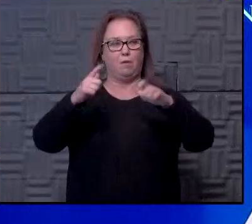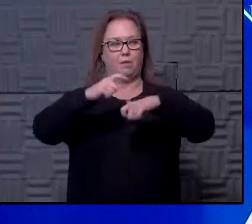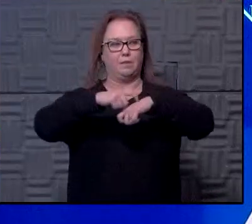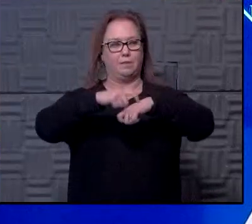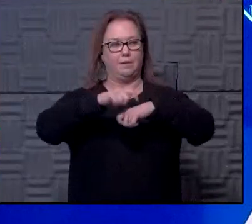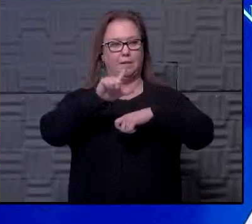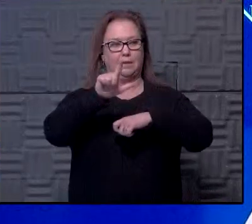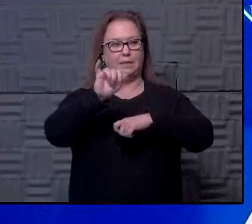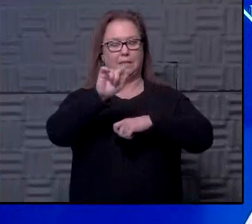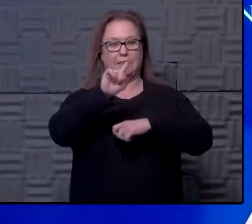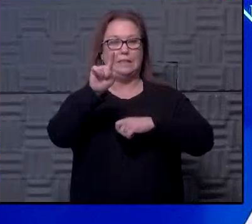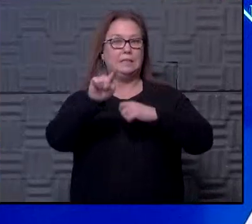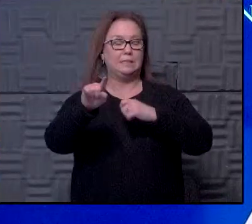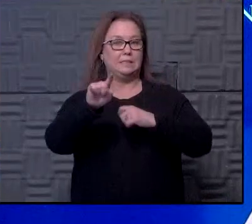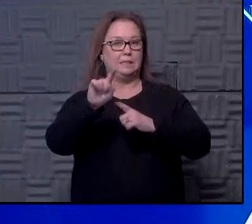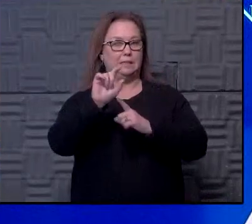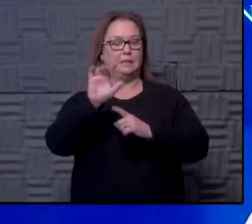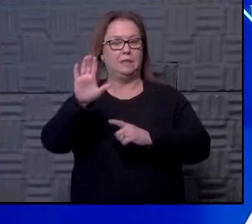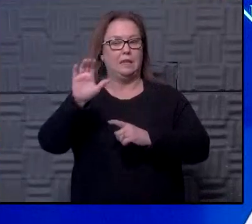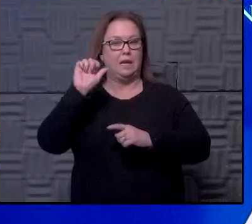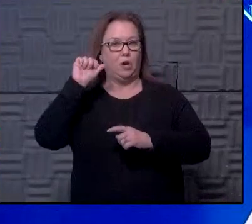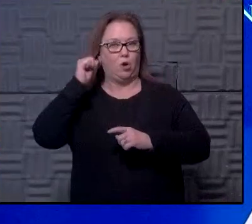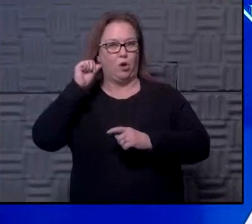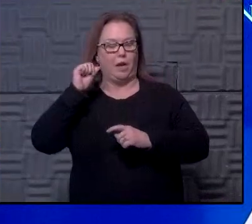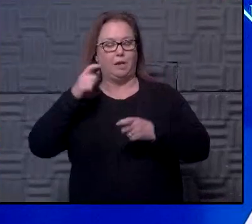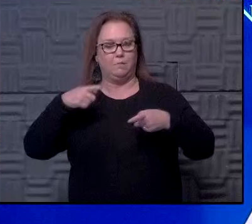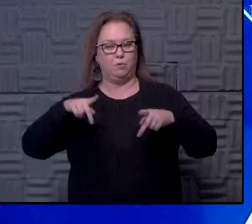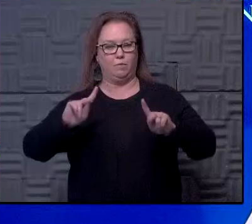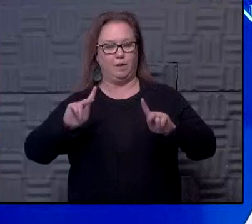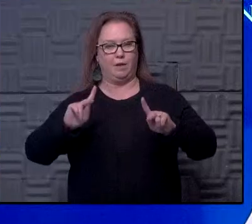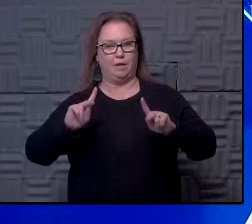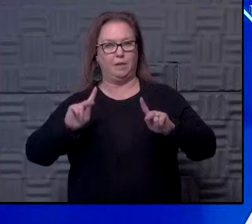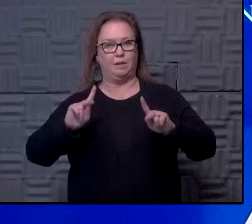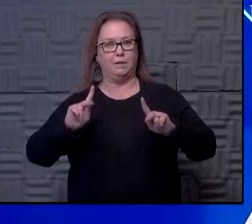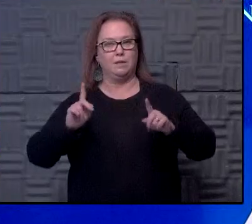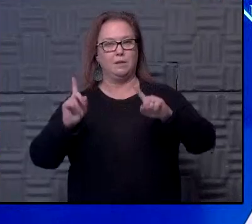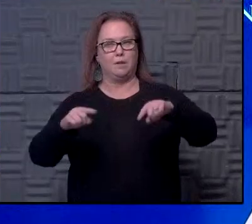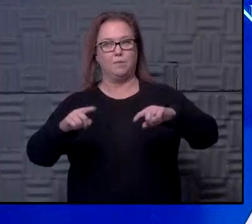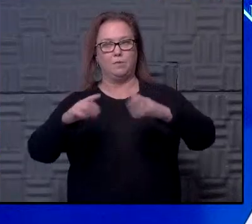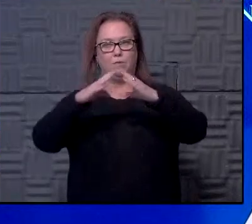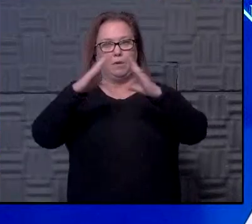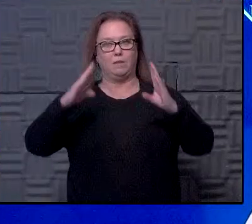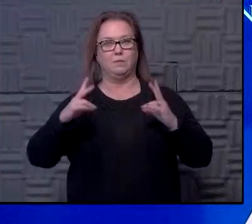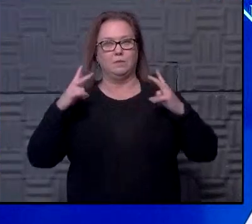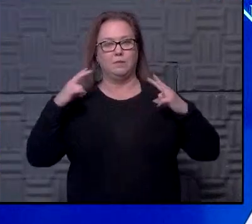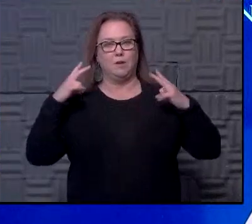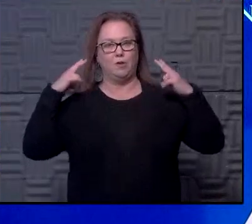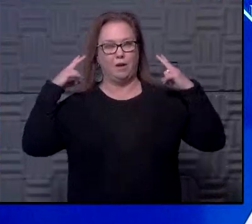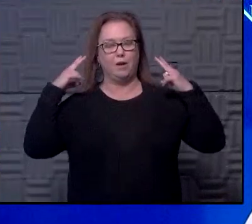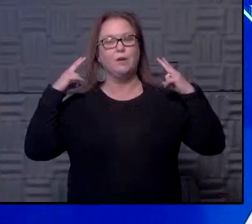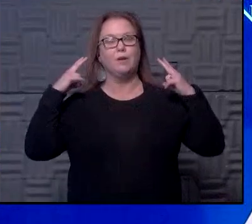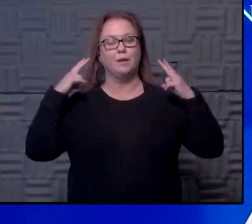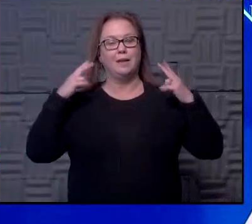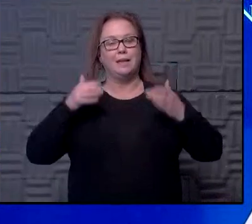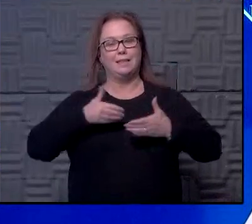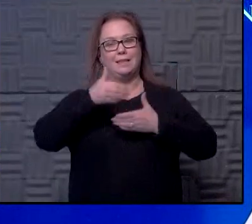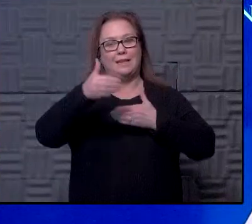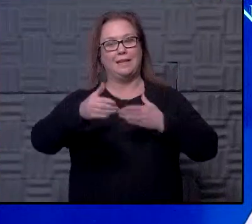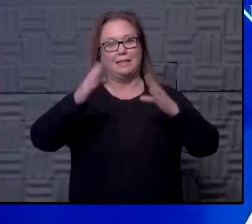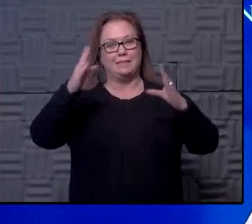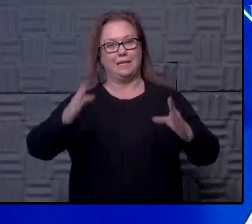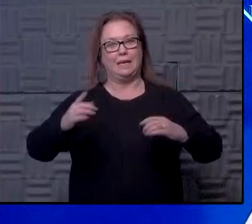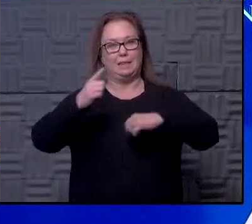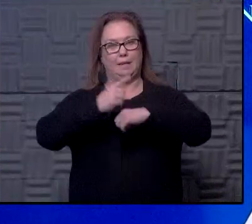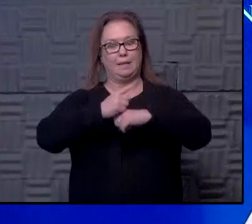Her situation is that her aunt let somebody come to her house and she cut her hair. Next day, the person that she cut her